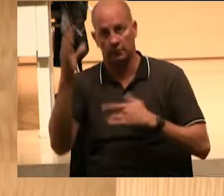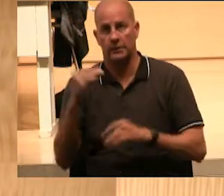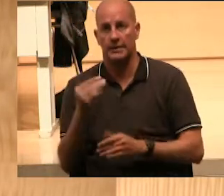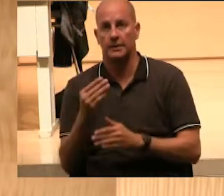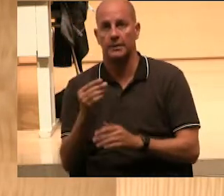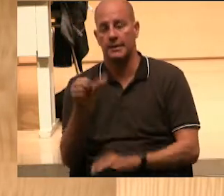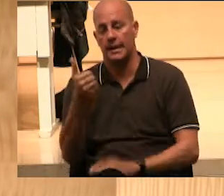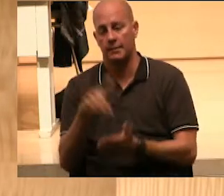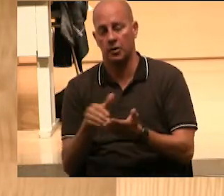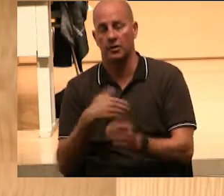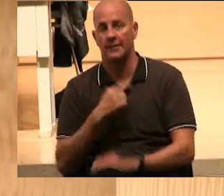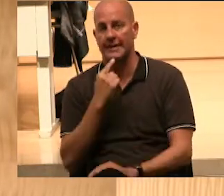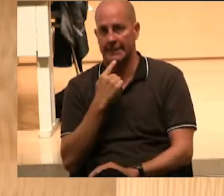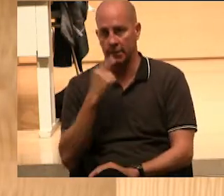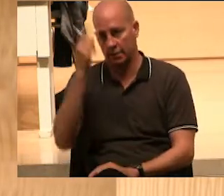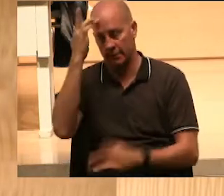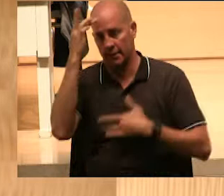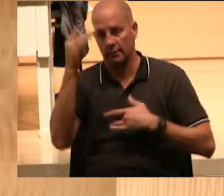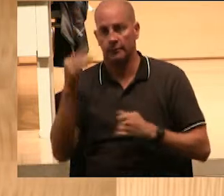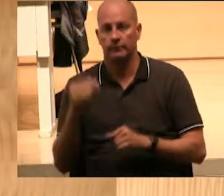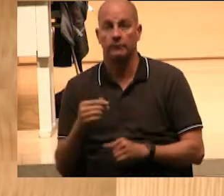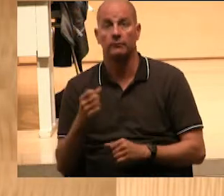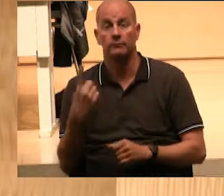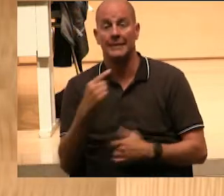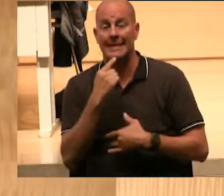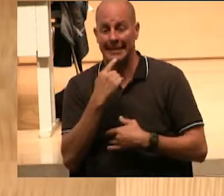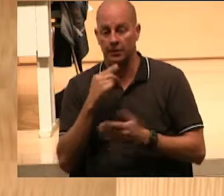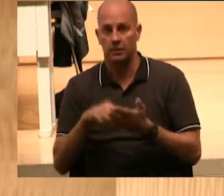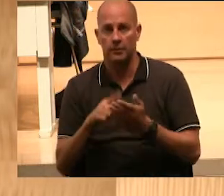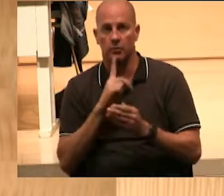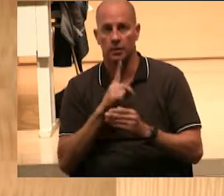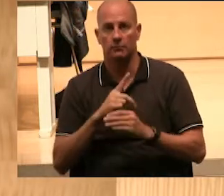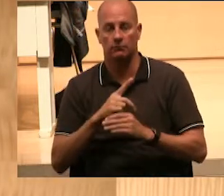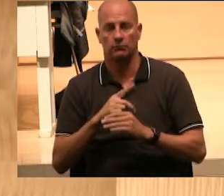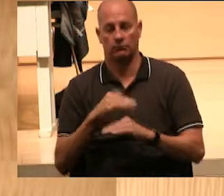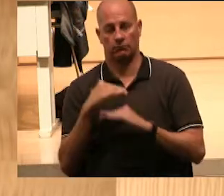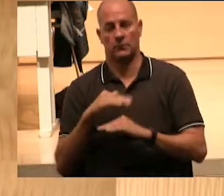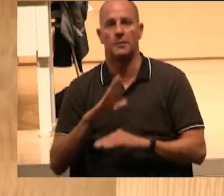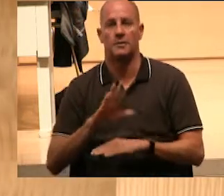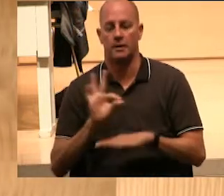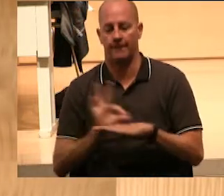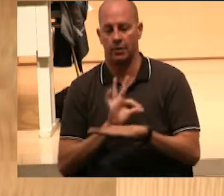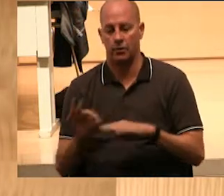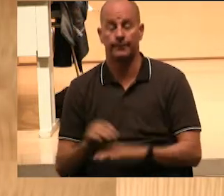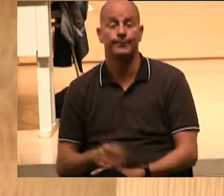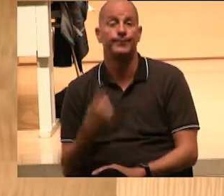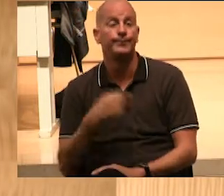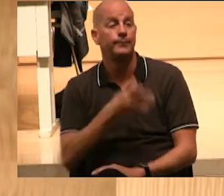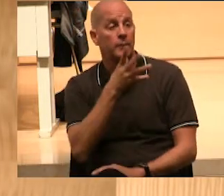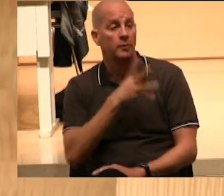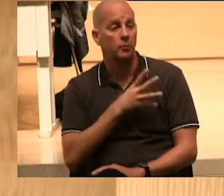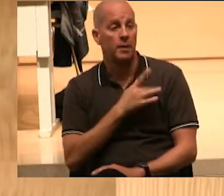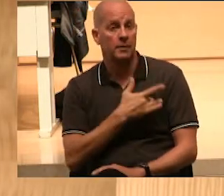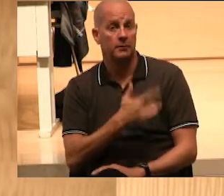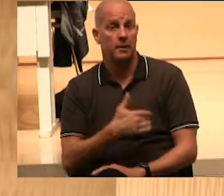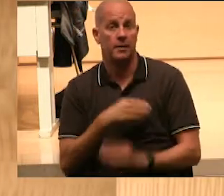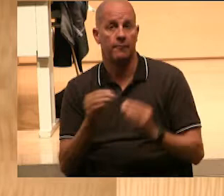illness, where people have significant symptoms that greatly impair their functioning. Women are more likely to have mental